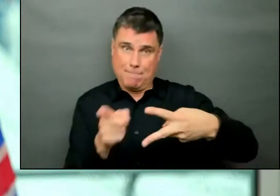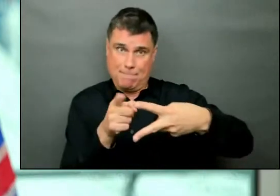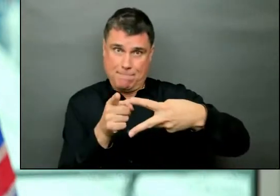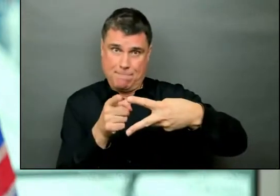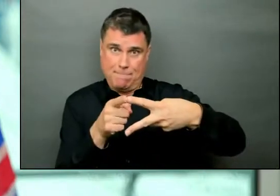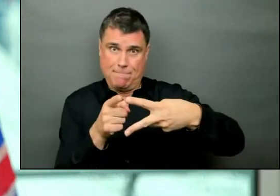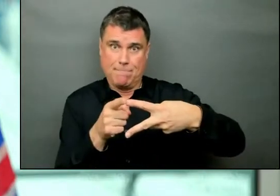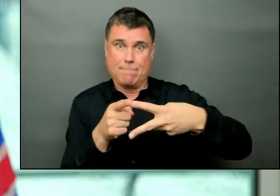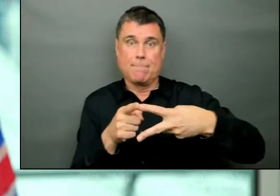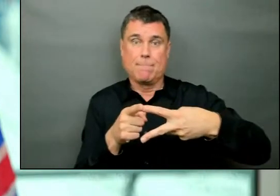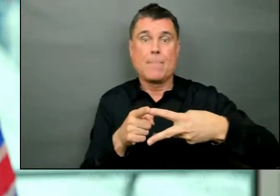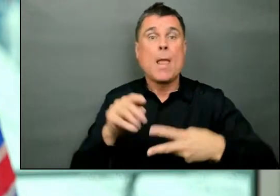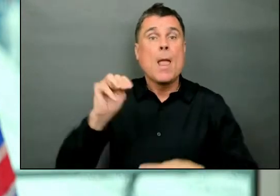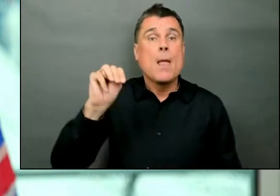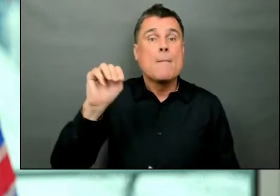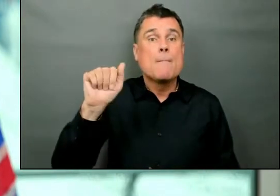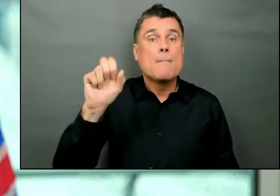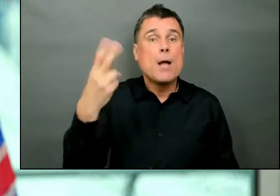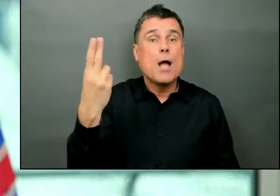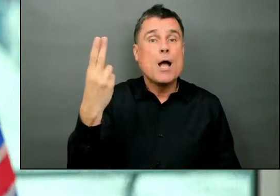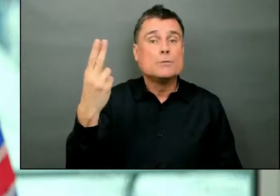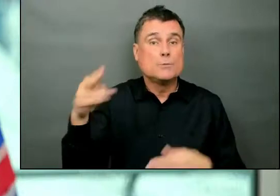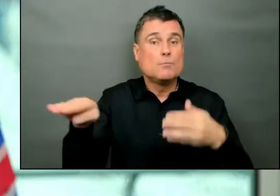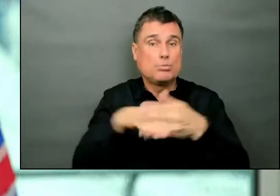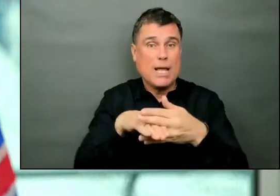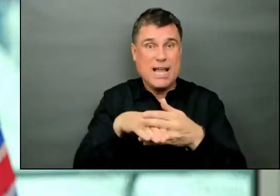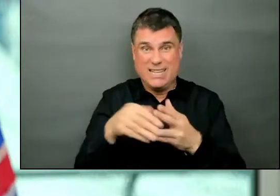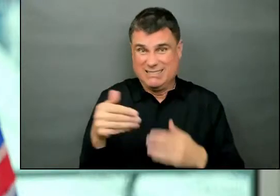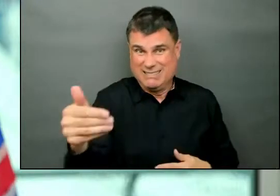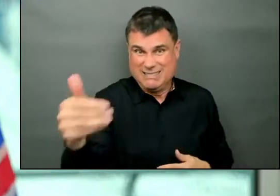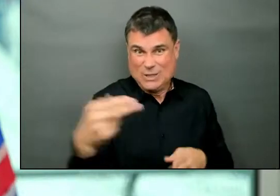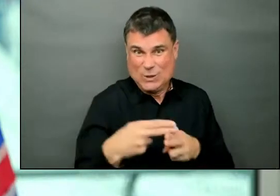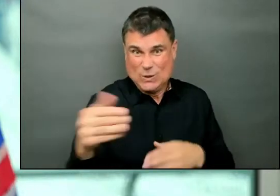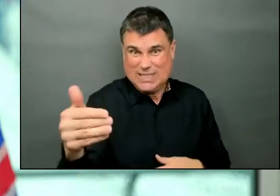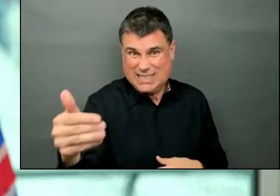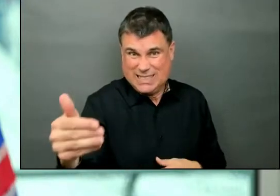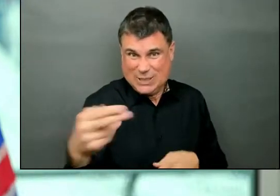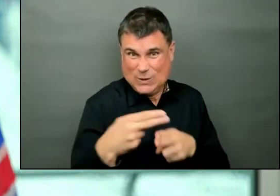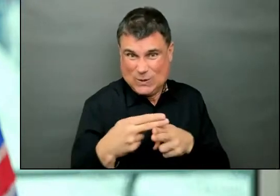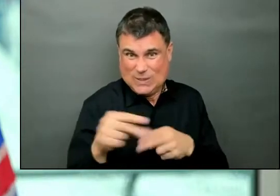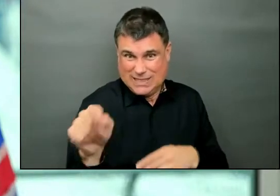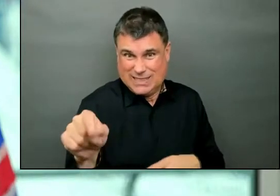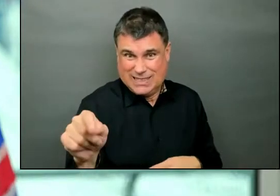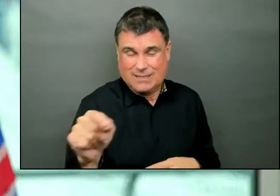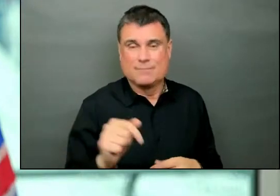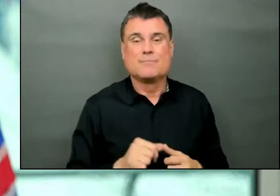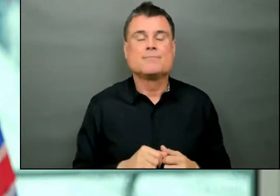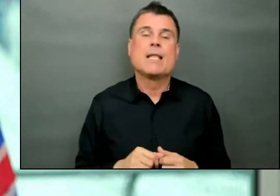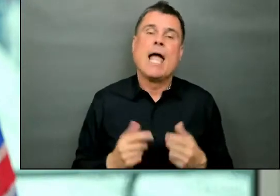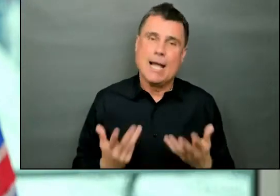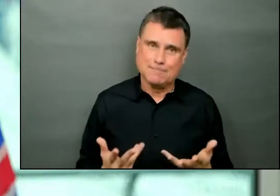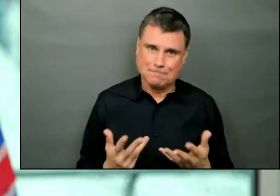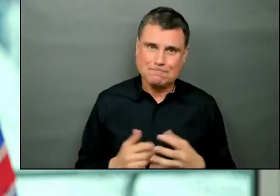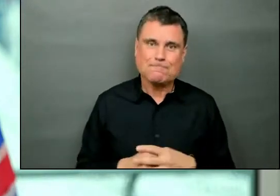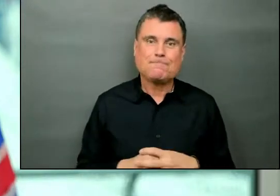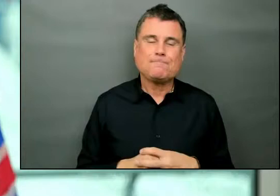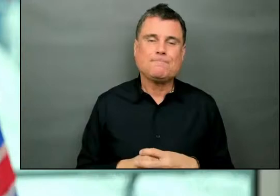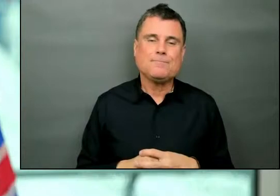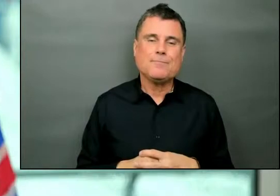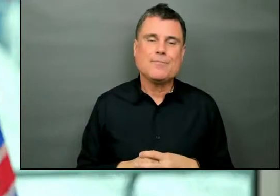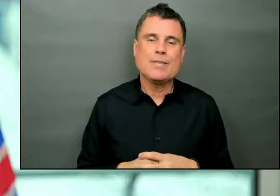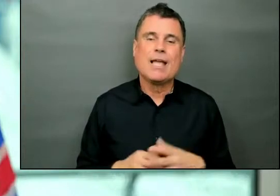break, it is coming up in the coming weeks. We may be in a different position then, but my advice is